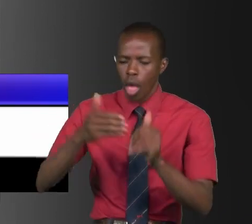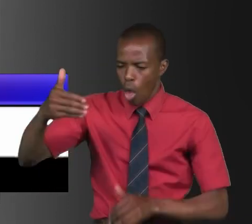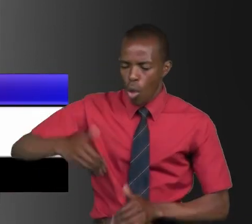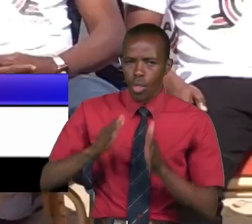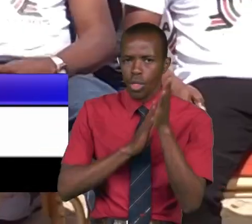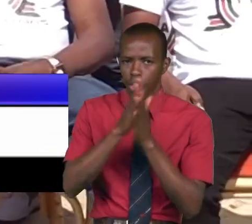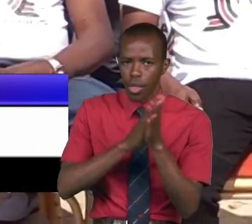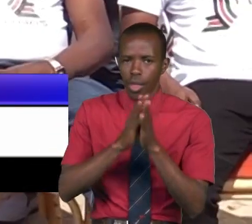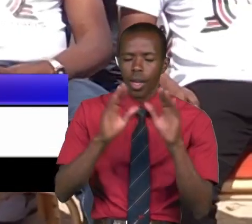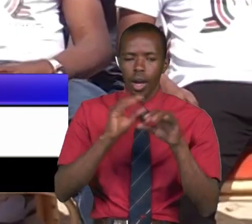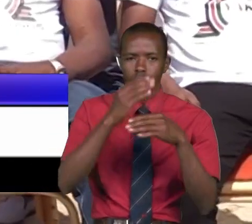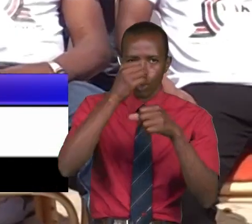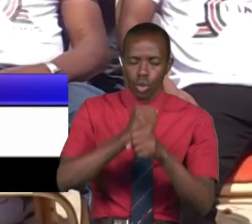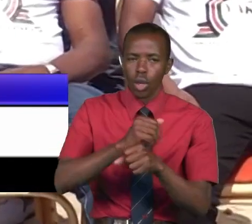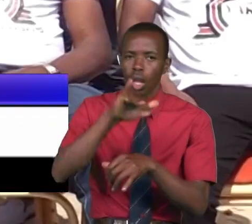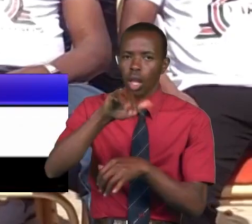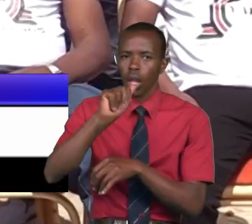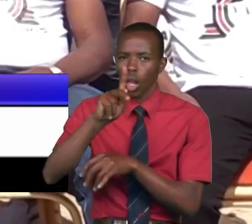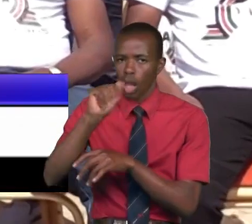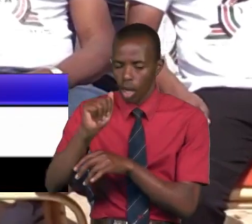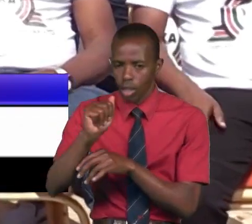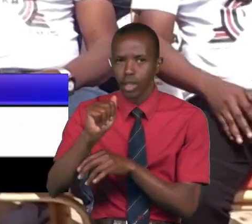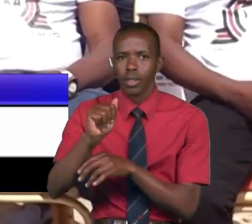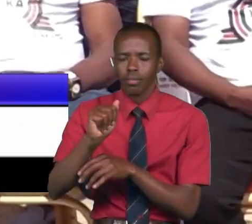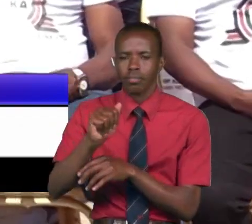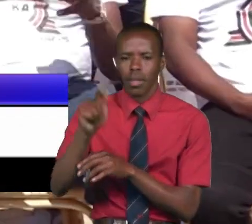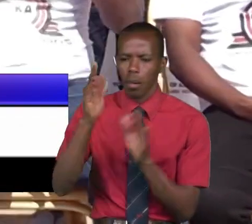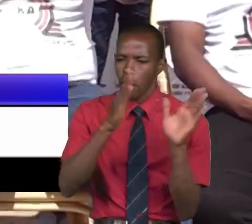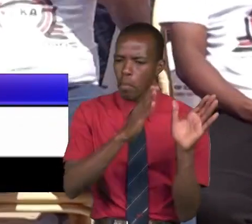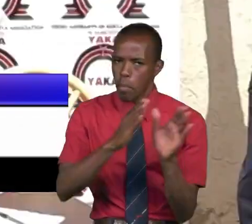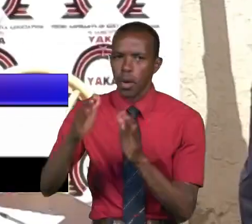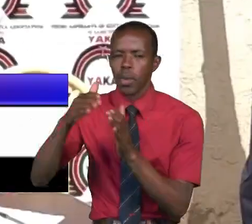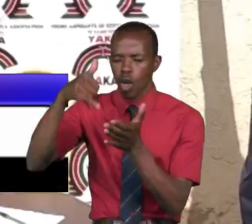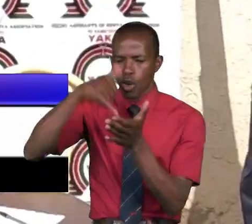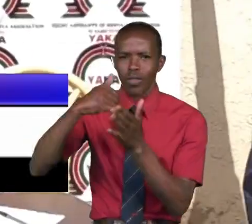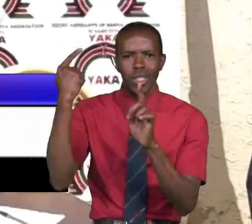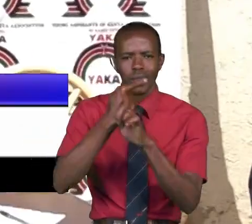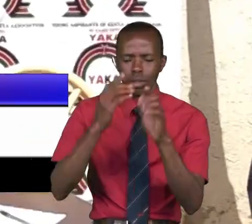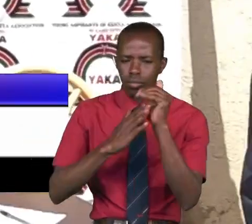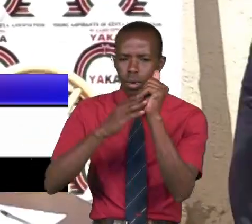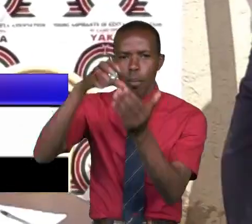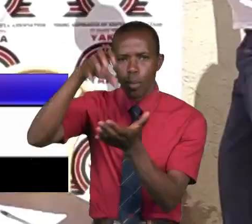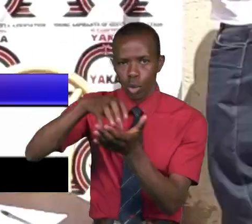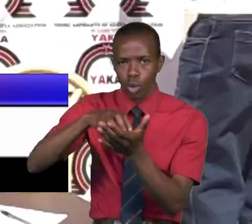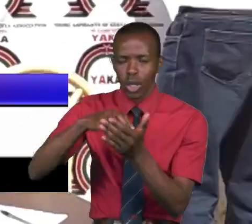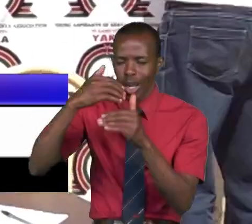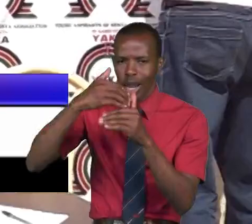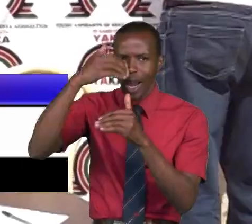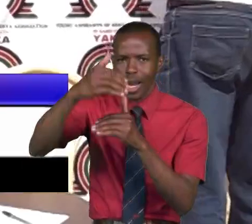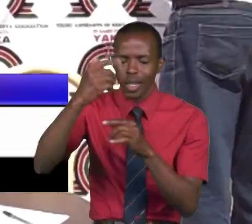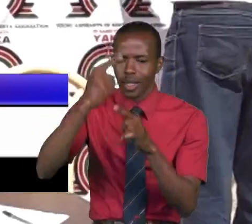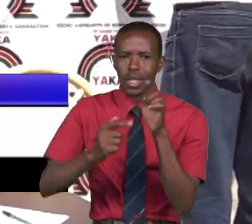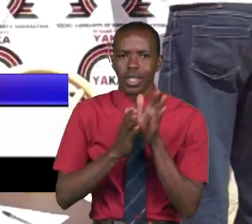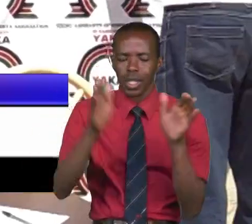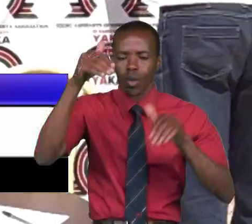Kenya Association, YAKA, anxiety as they prepare to run for different leadership positions in the next year's